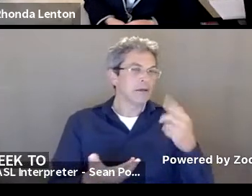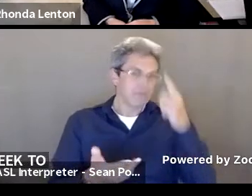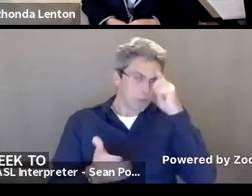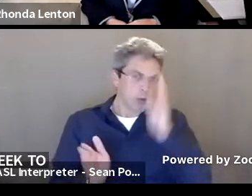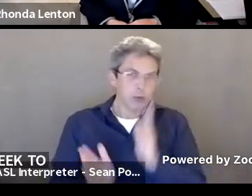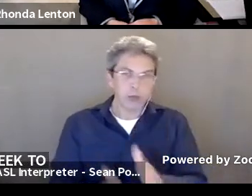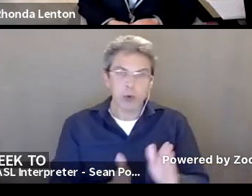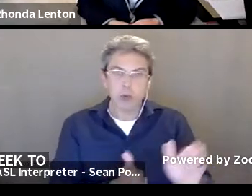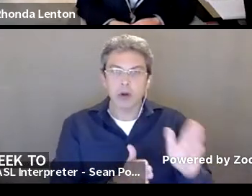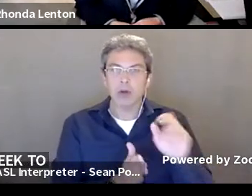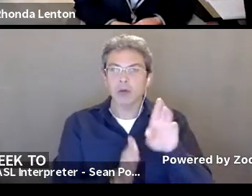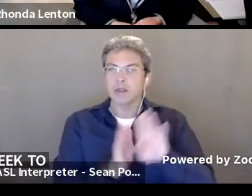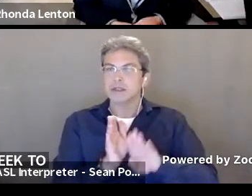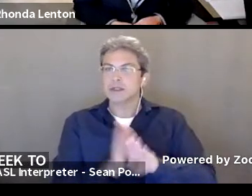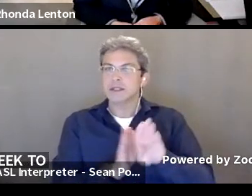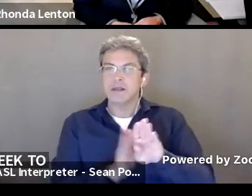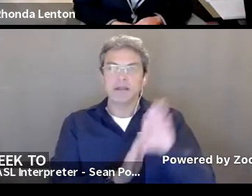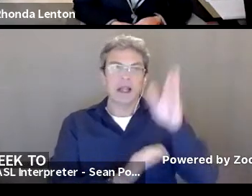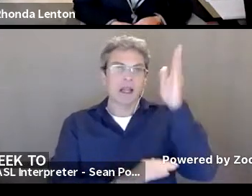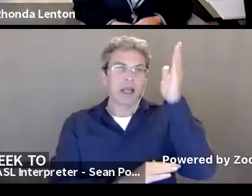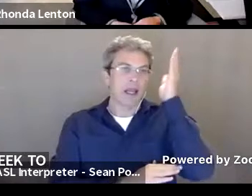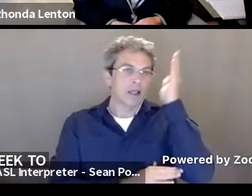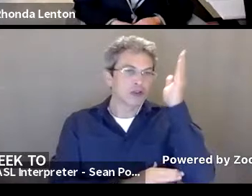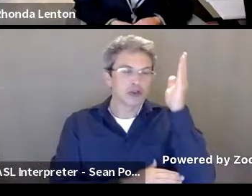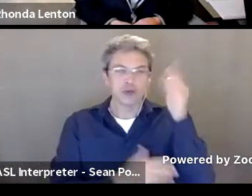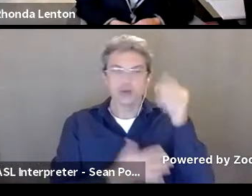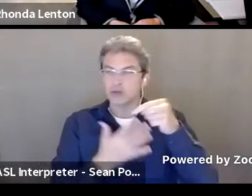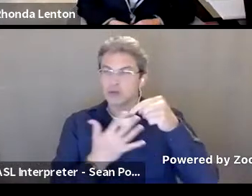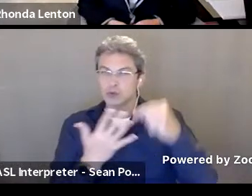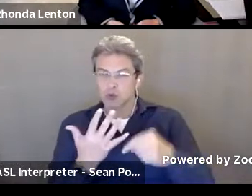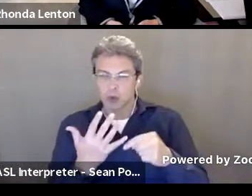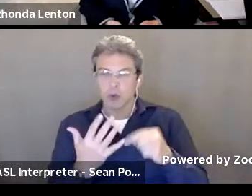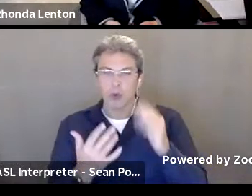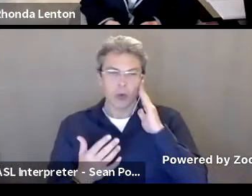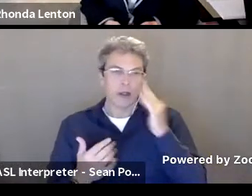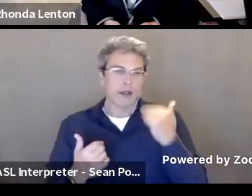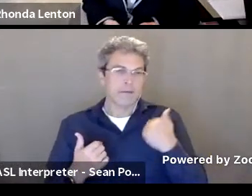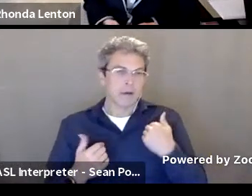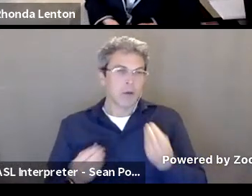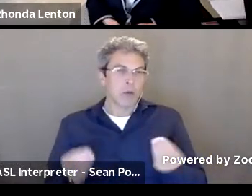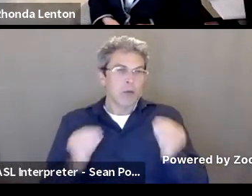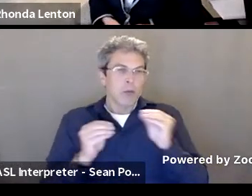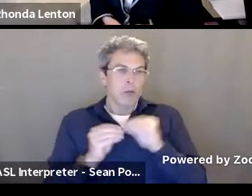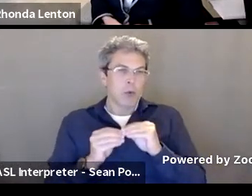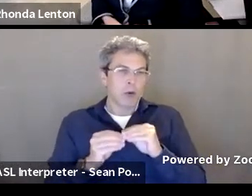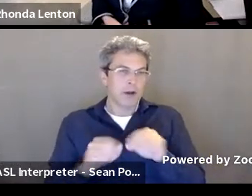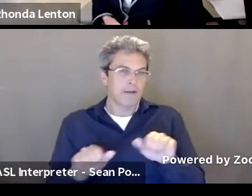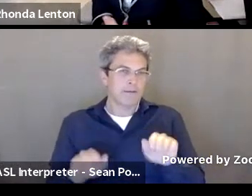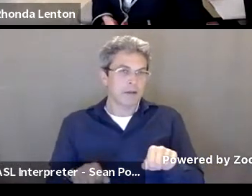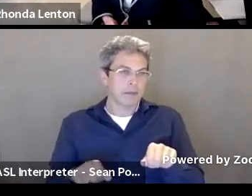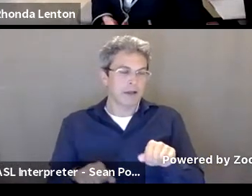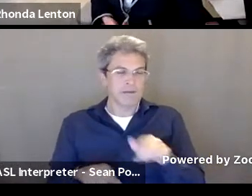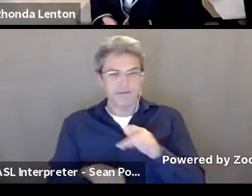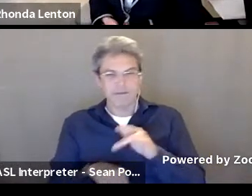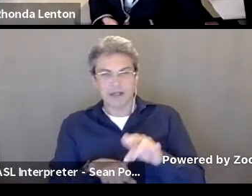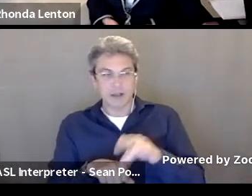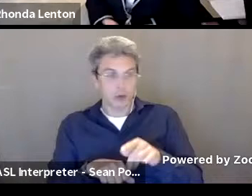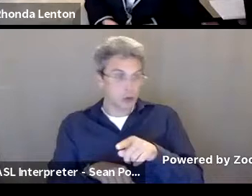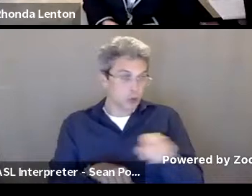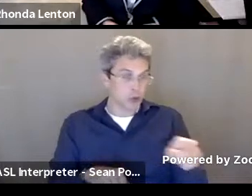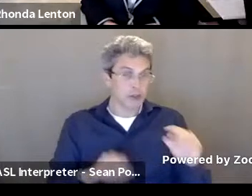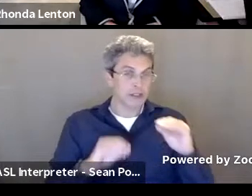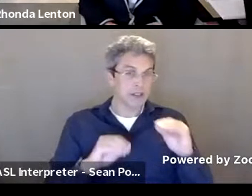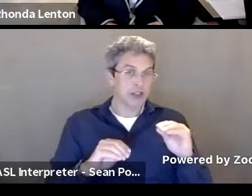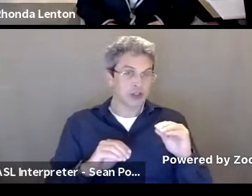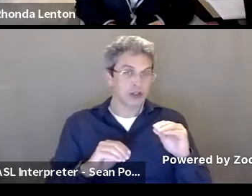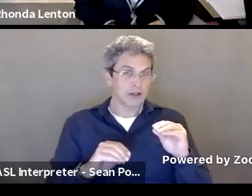lecture, so that there be a little bit more ability for those who are teaching to access on-campus